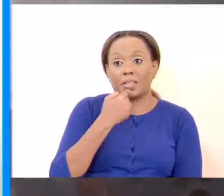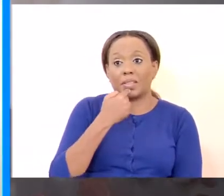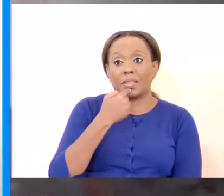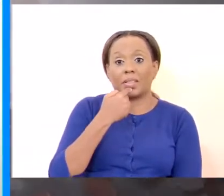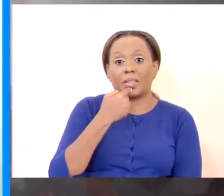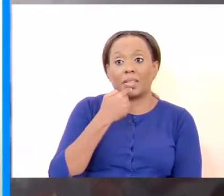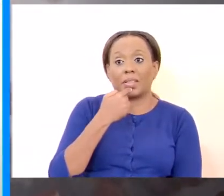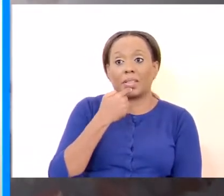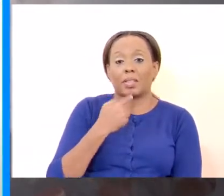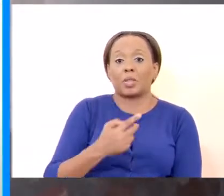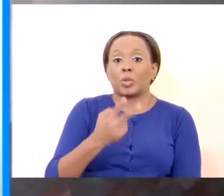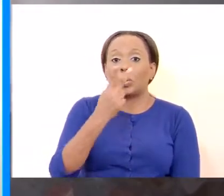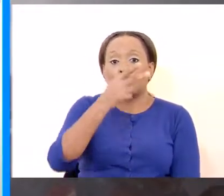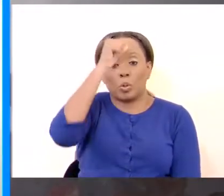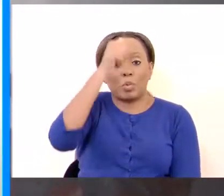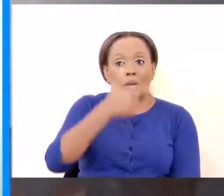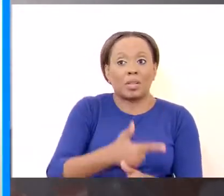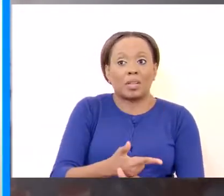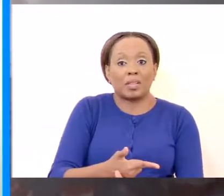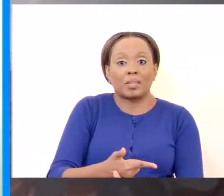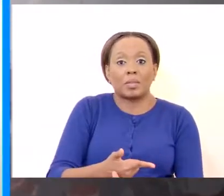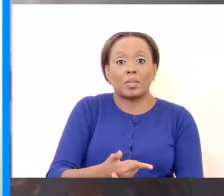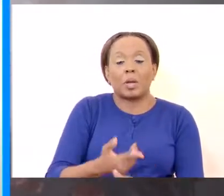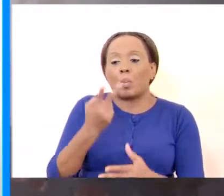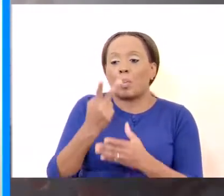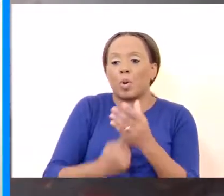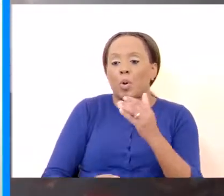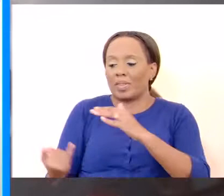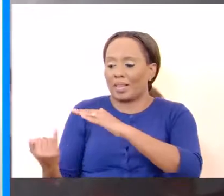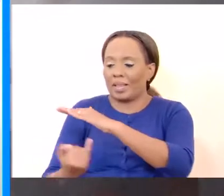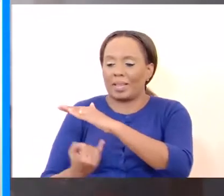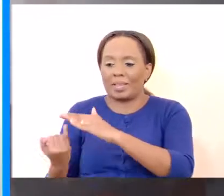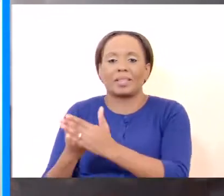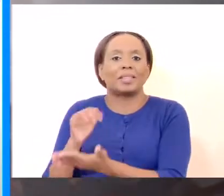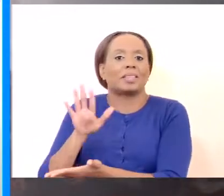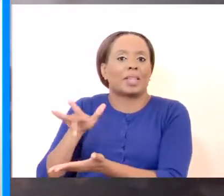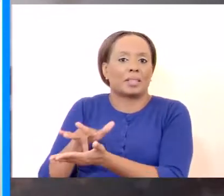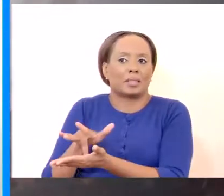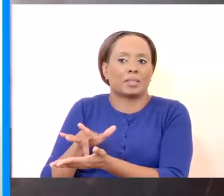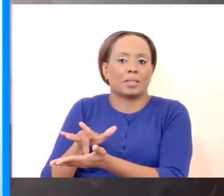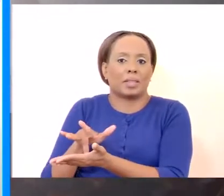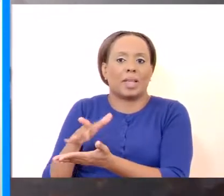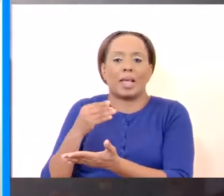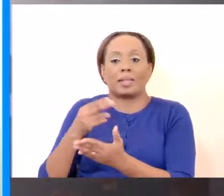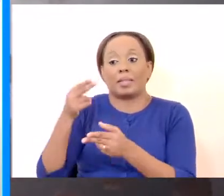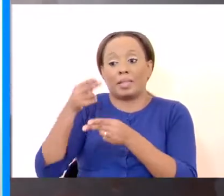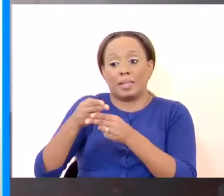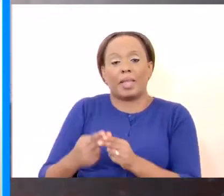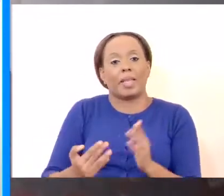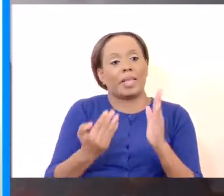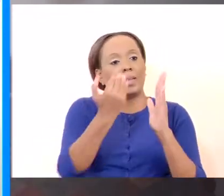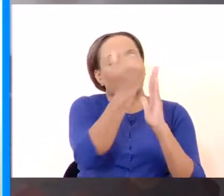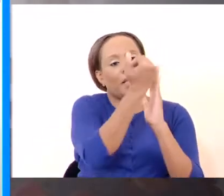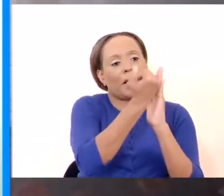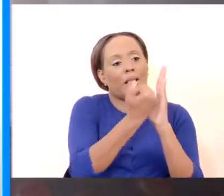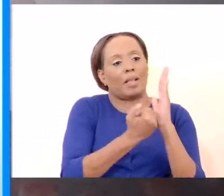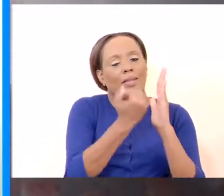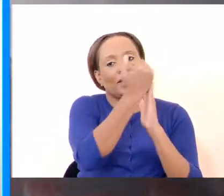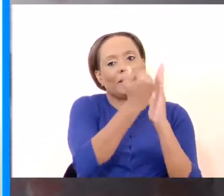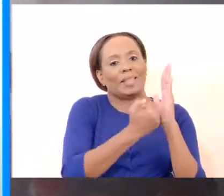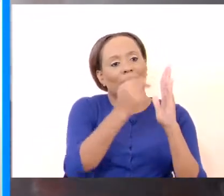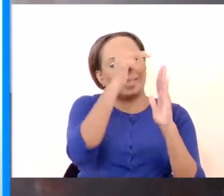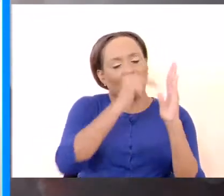are 2 brothers and they are both in isolation as well, and their names did appear on the